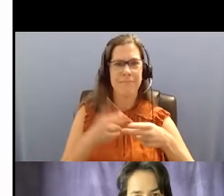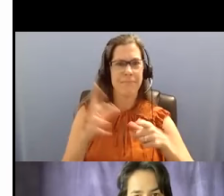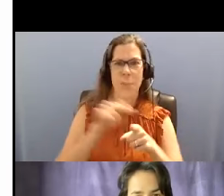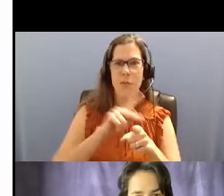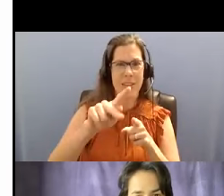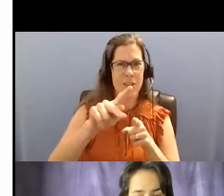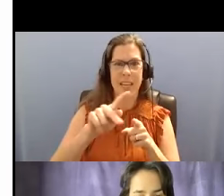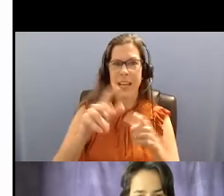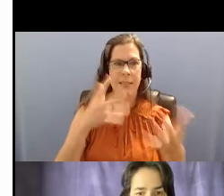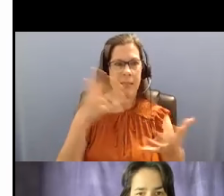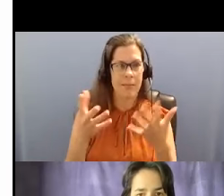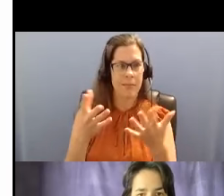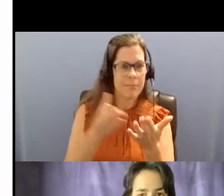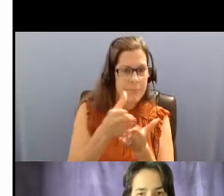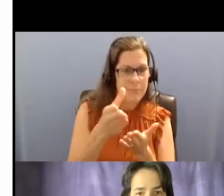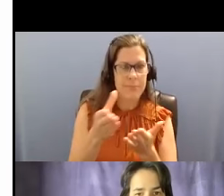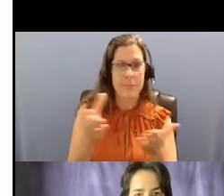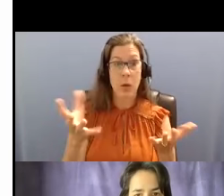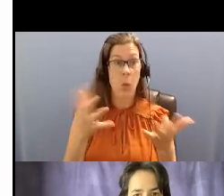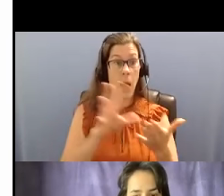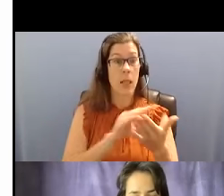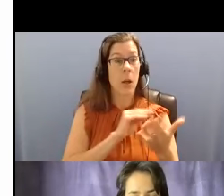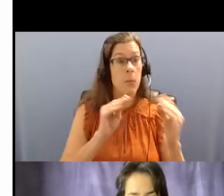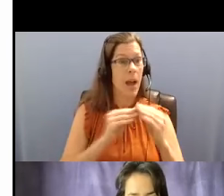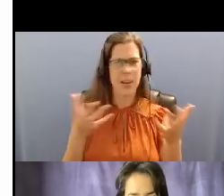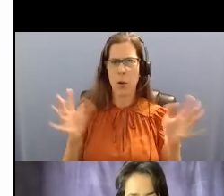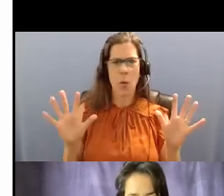profession, or maybe want to learn more, but you don't necessarily want to interpret.